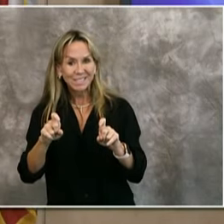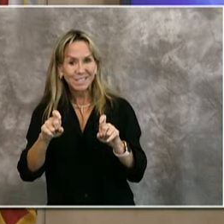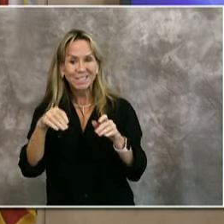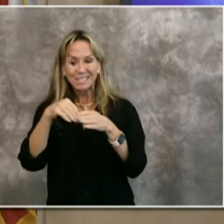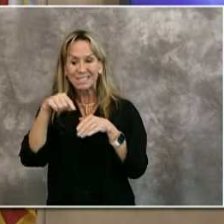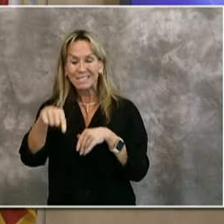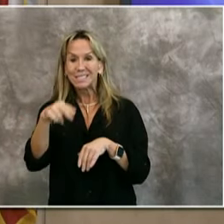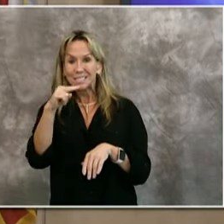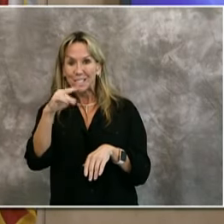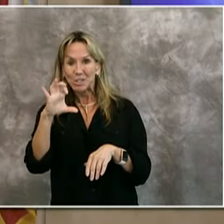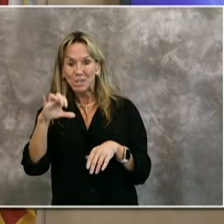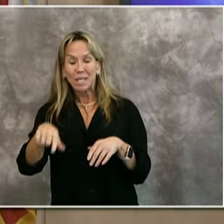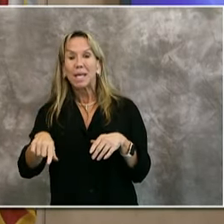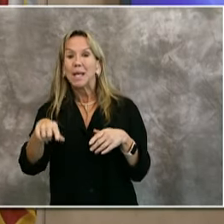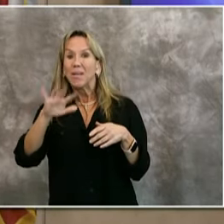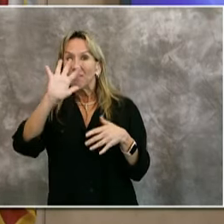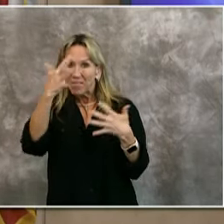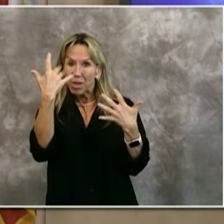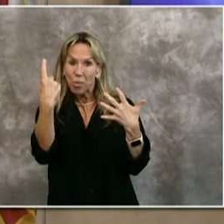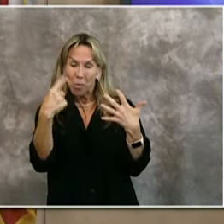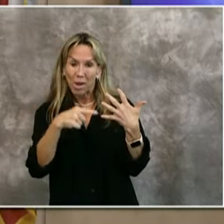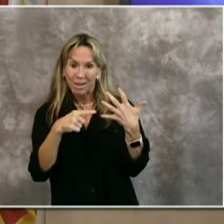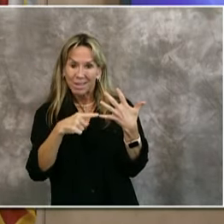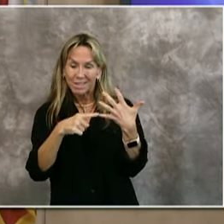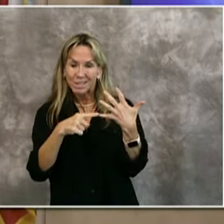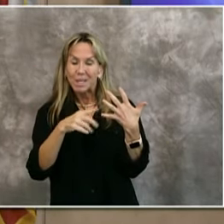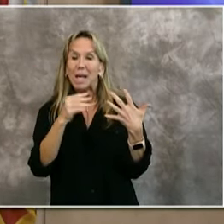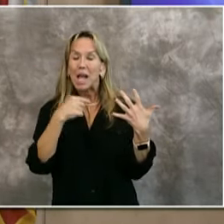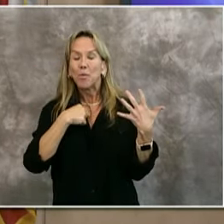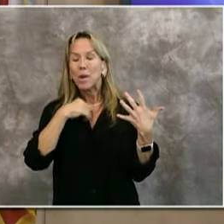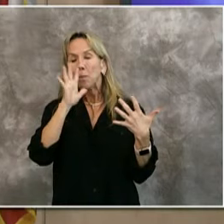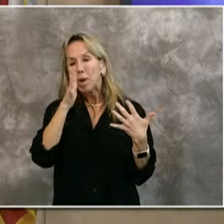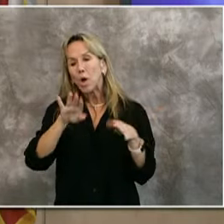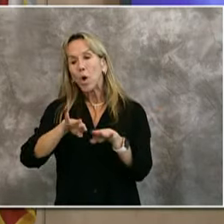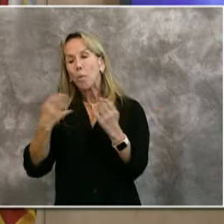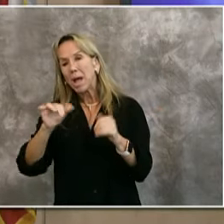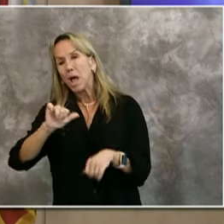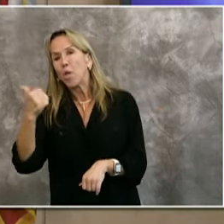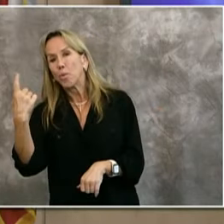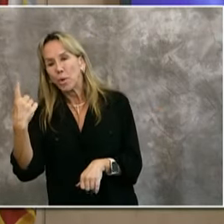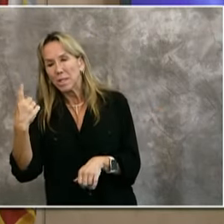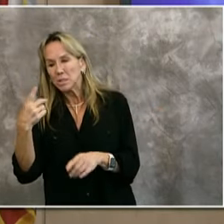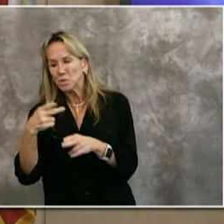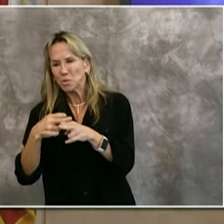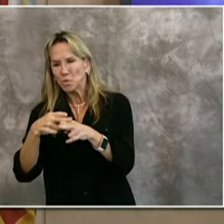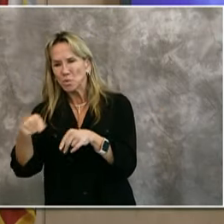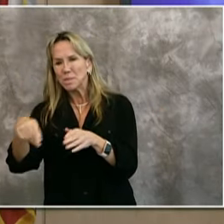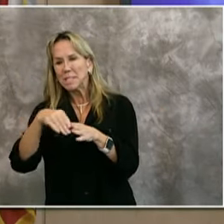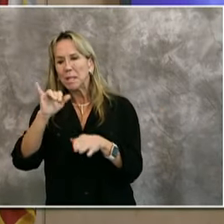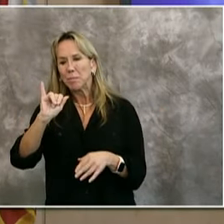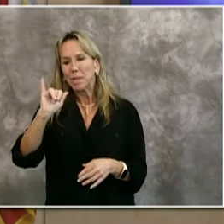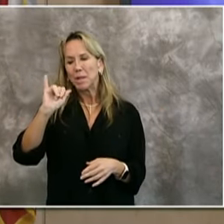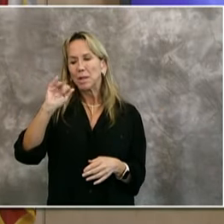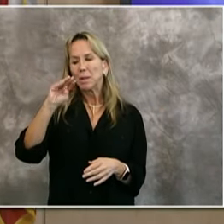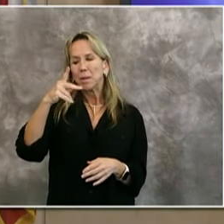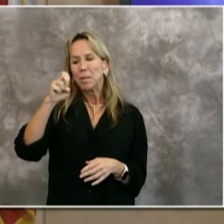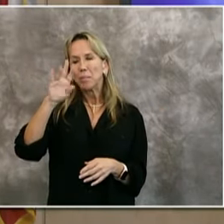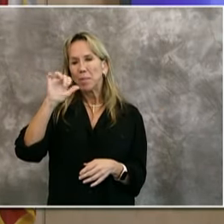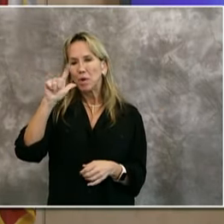site, and very shortly we're going to be opening up a new test site in Imperial Beach. Let's go to the next question.